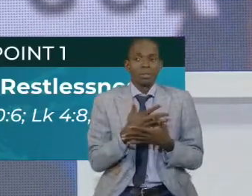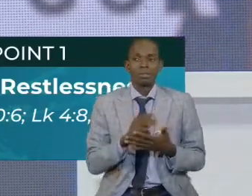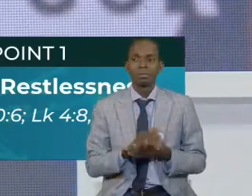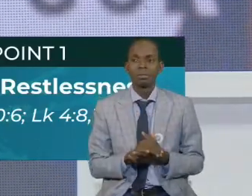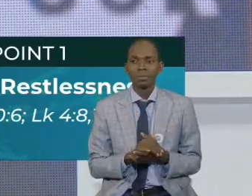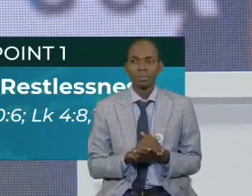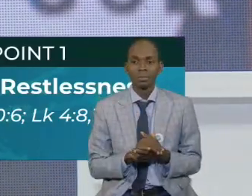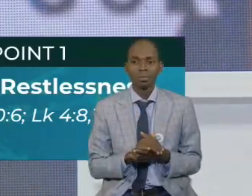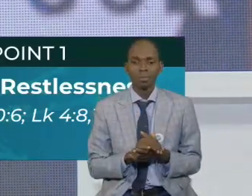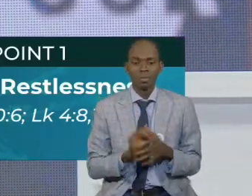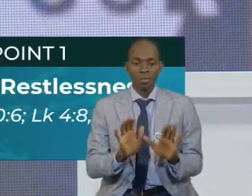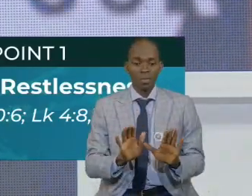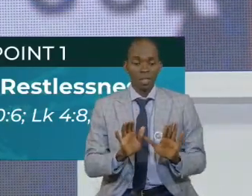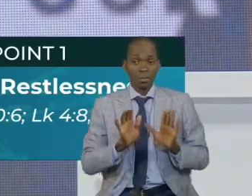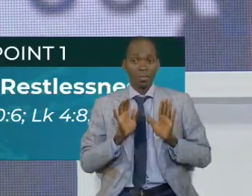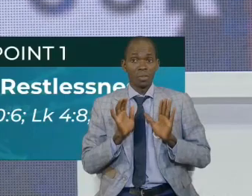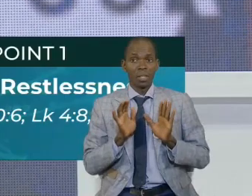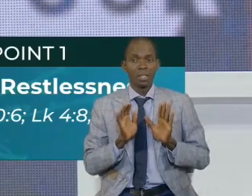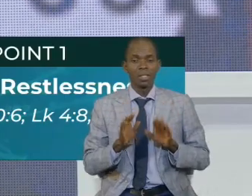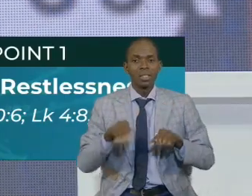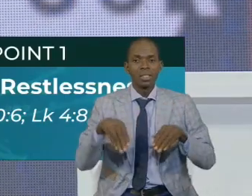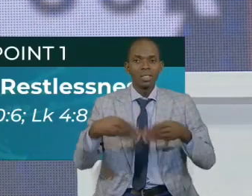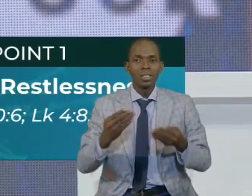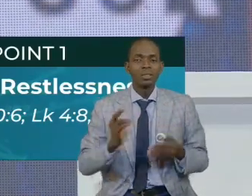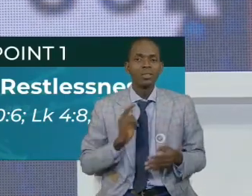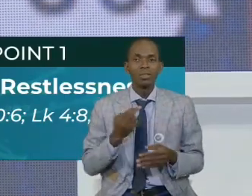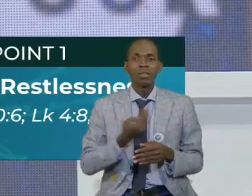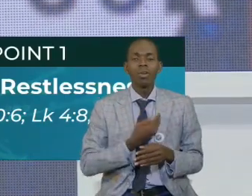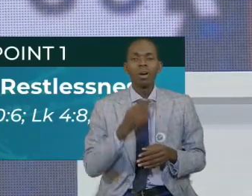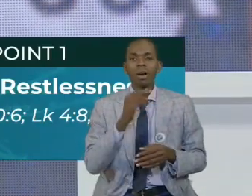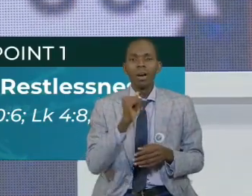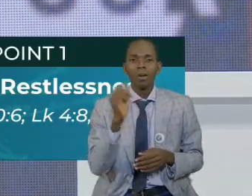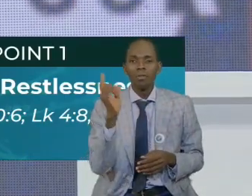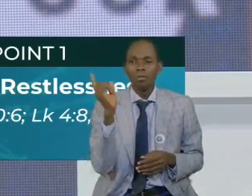fear gives us a porous brain.